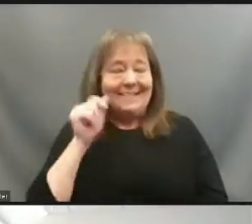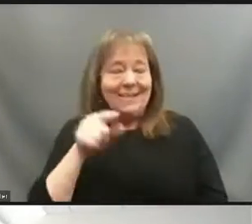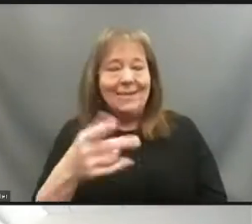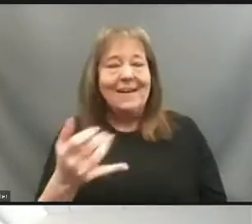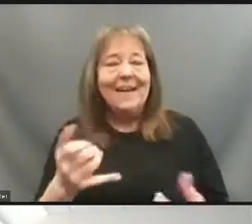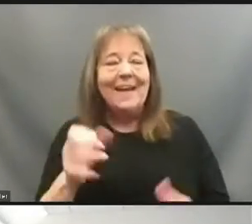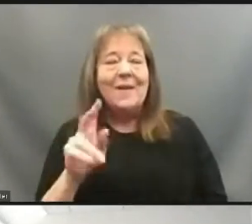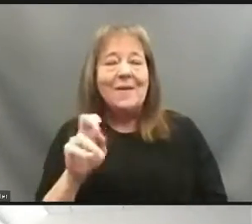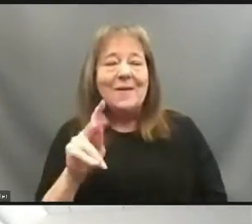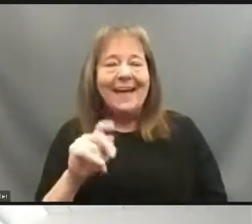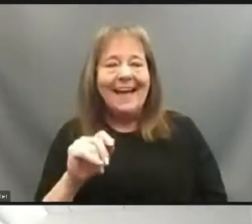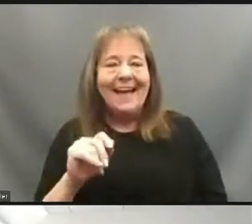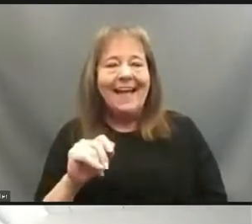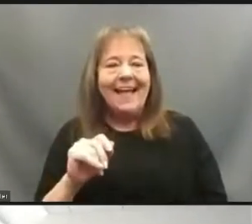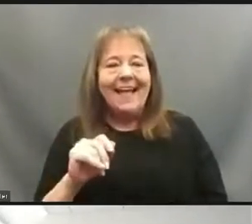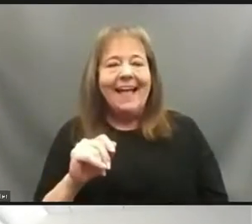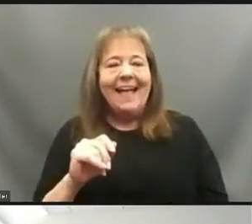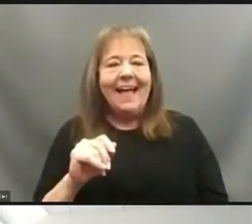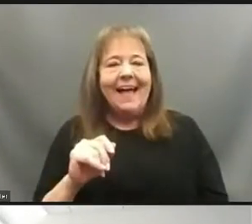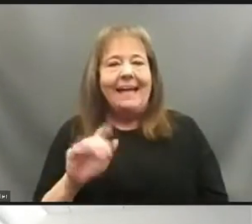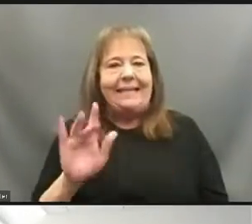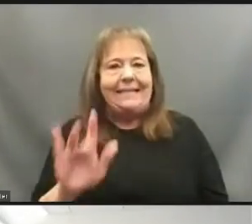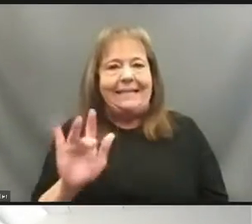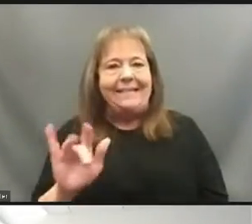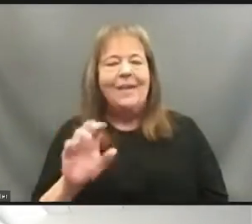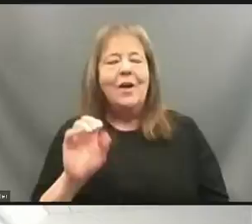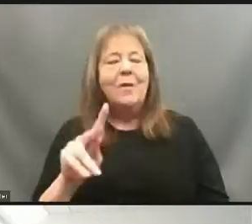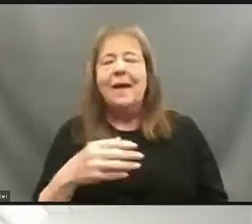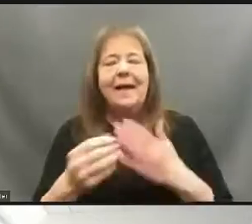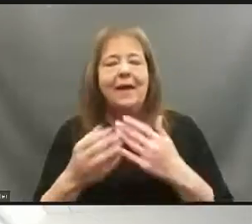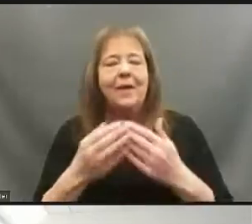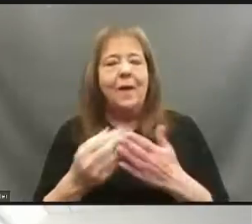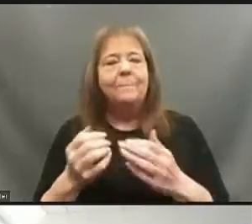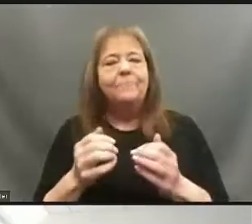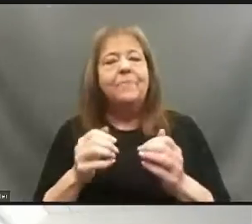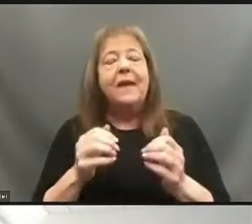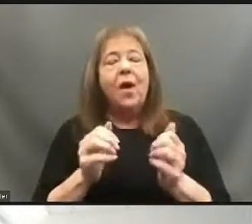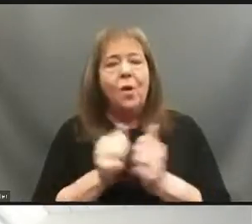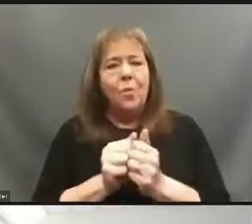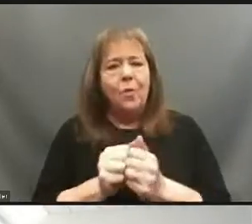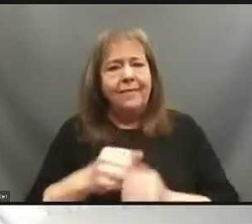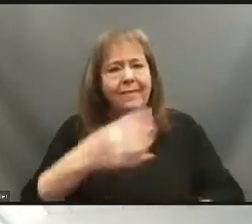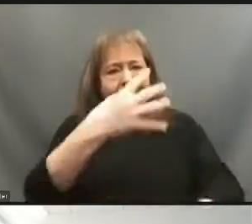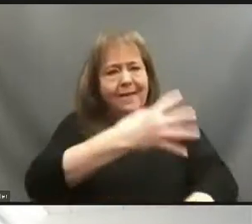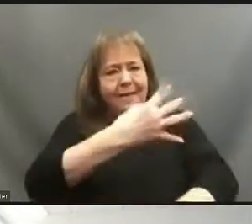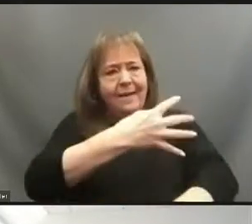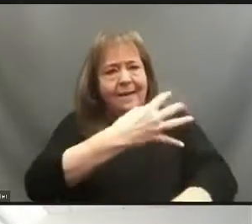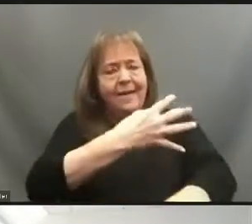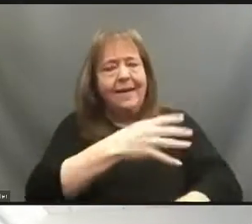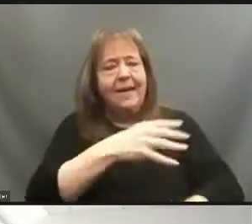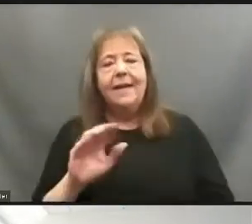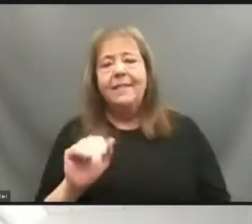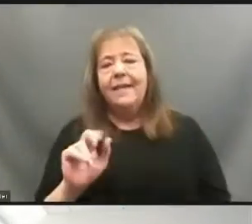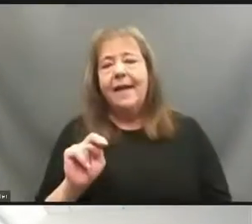Michael? Okay. I guess it double clicked. With the antibody treatment going on, you stated